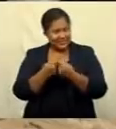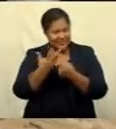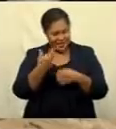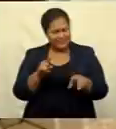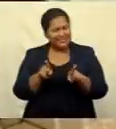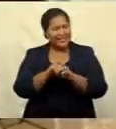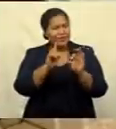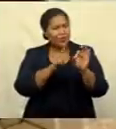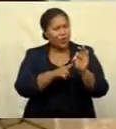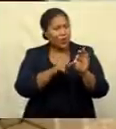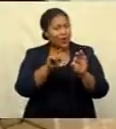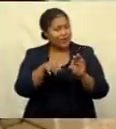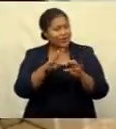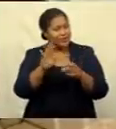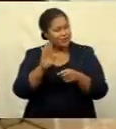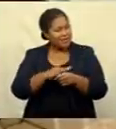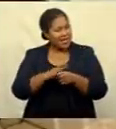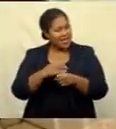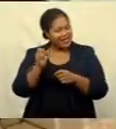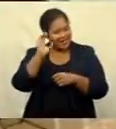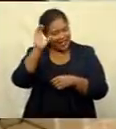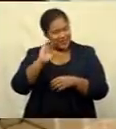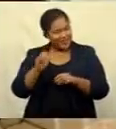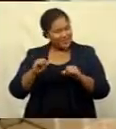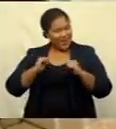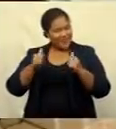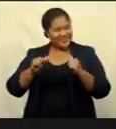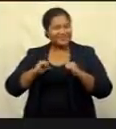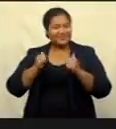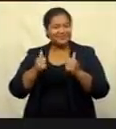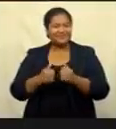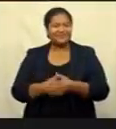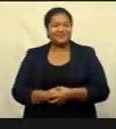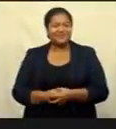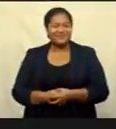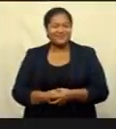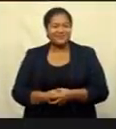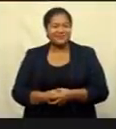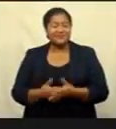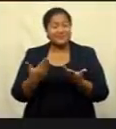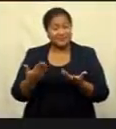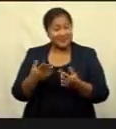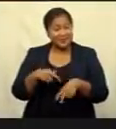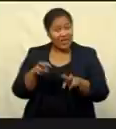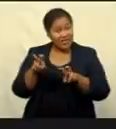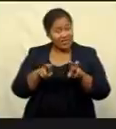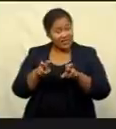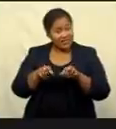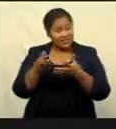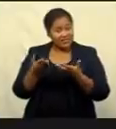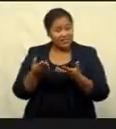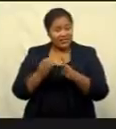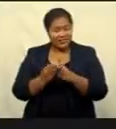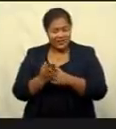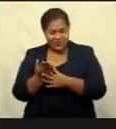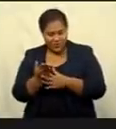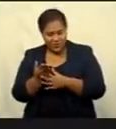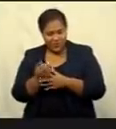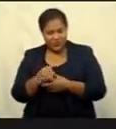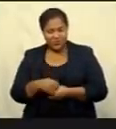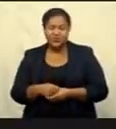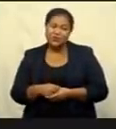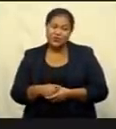goal, and that is to make their country proud. Where the athletes are now is basically through their